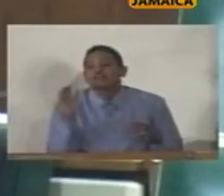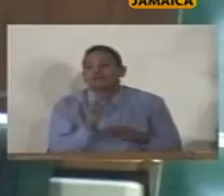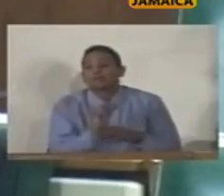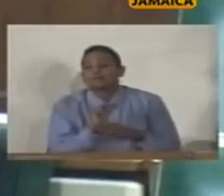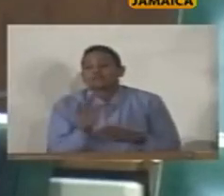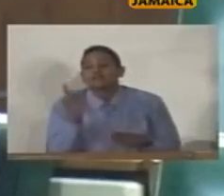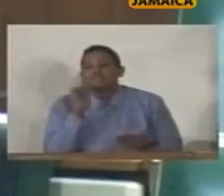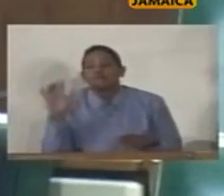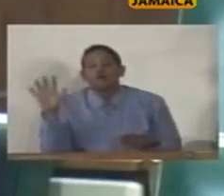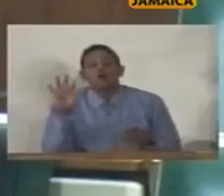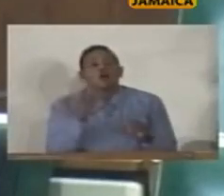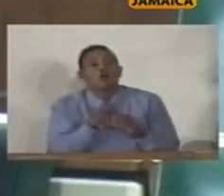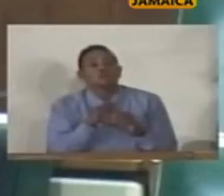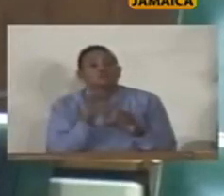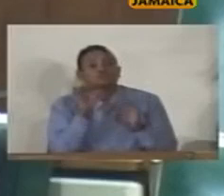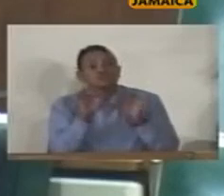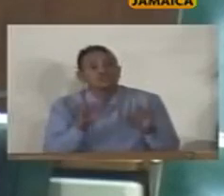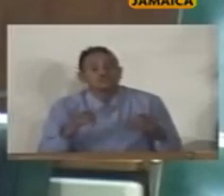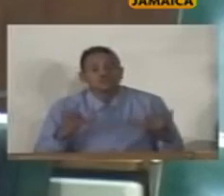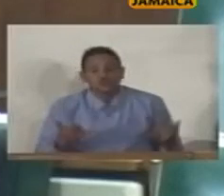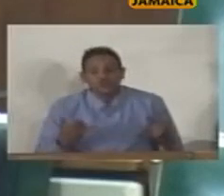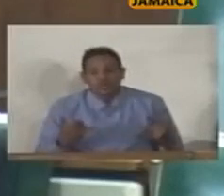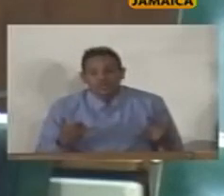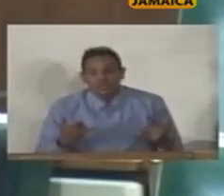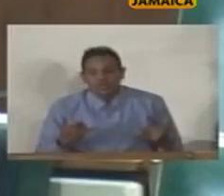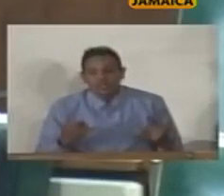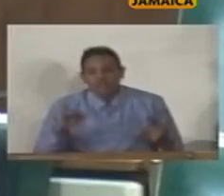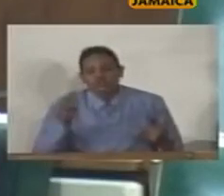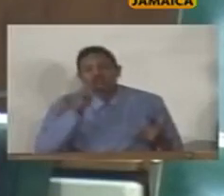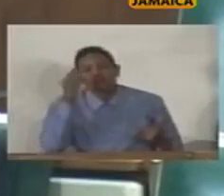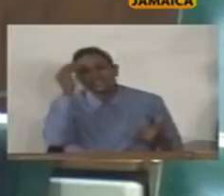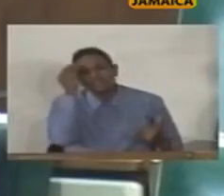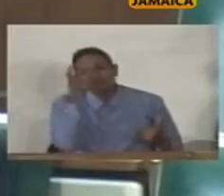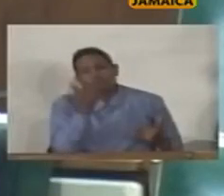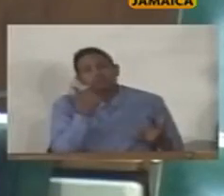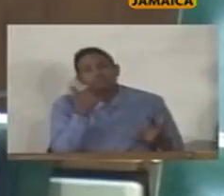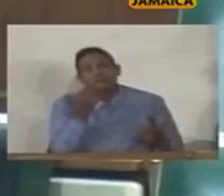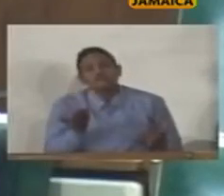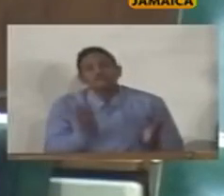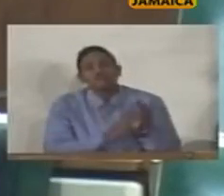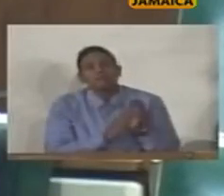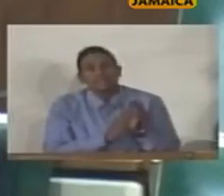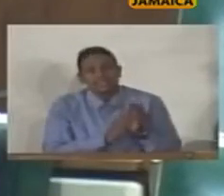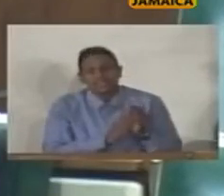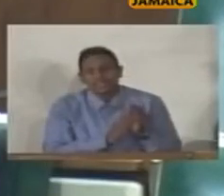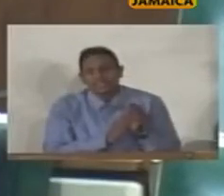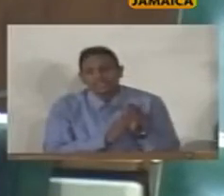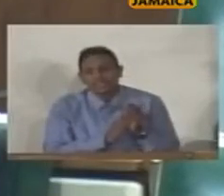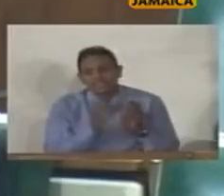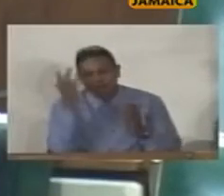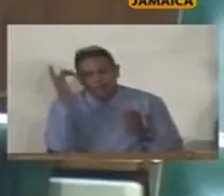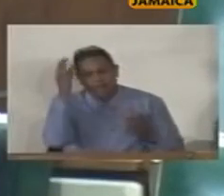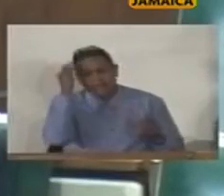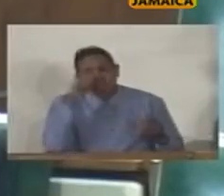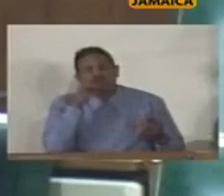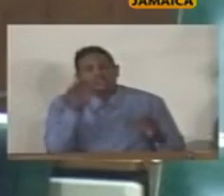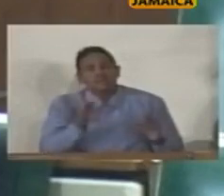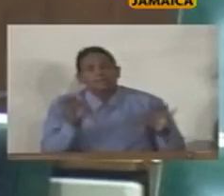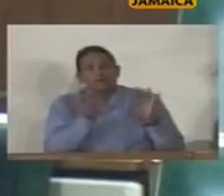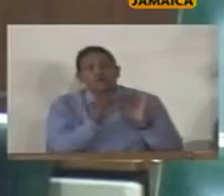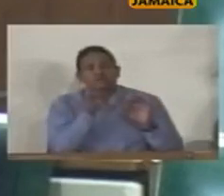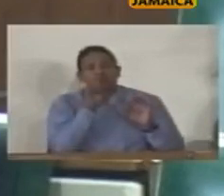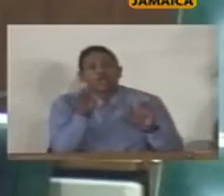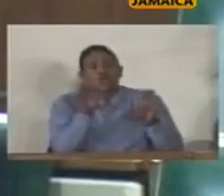her contribution. And just to repeat, Mr. Speaker, because I think it is important in